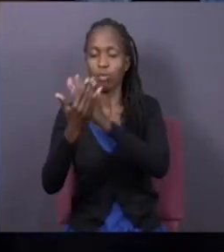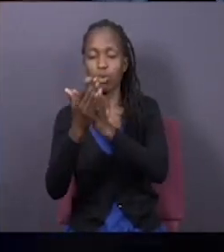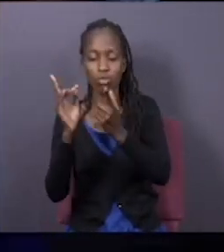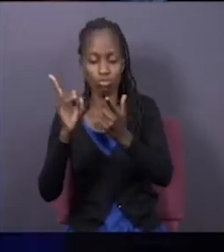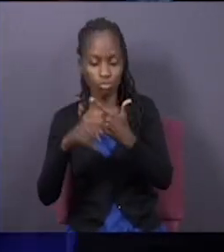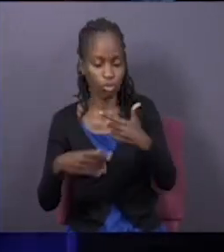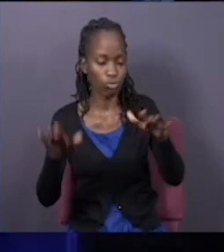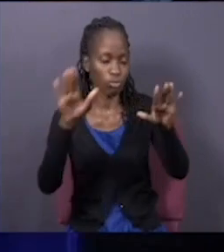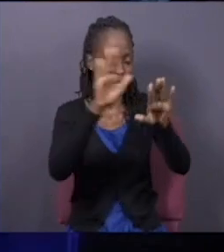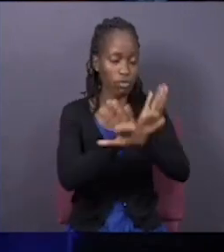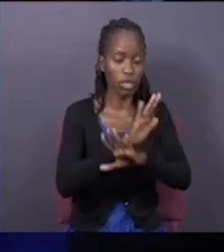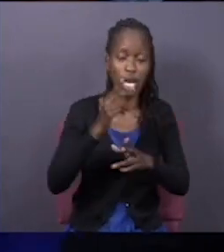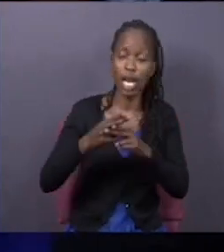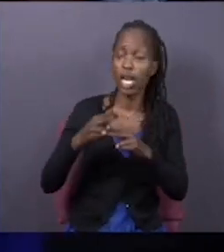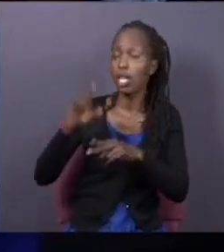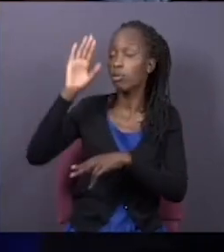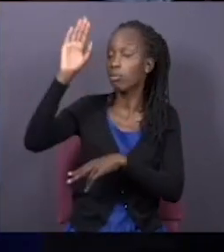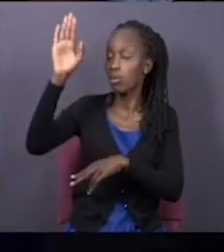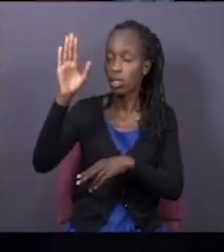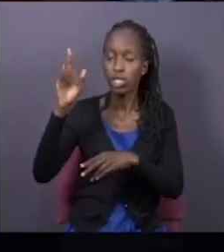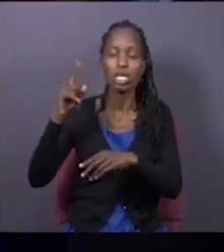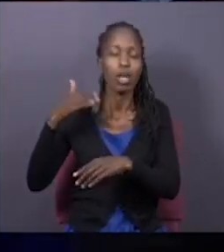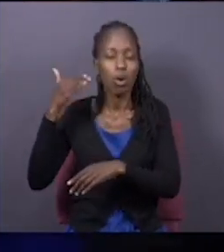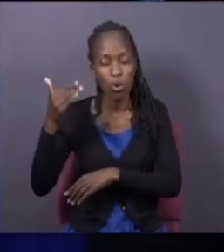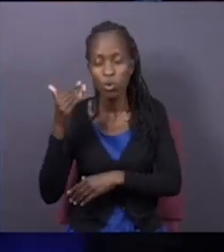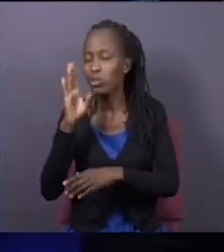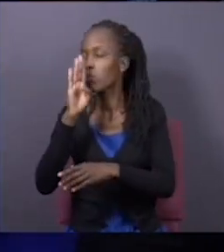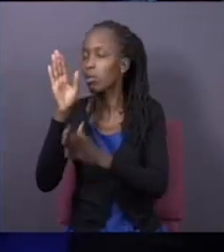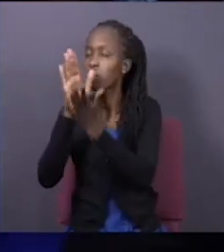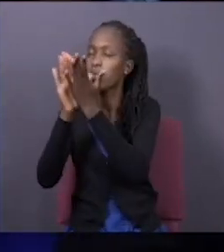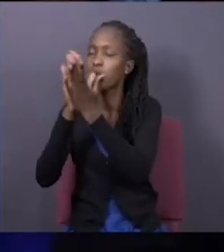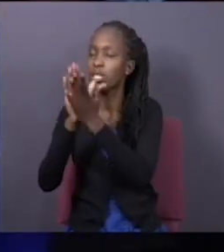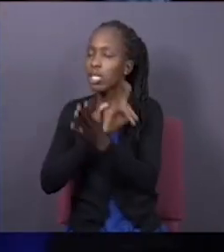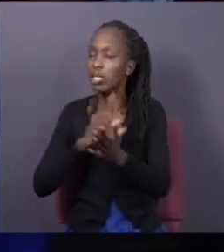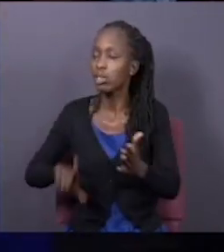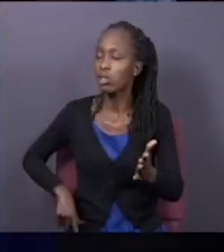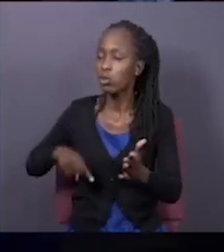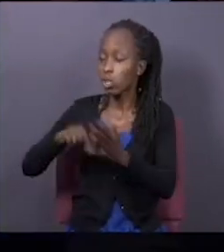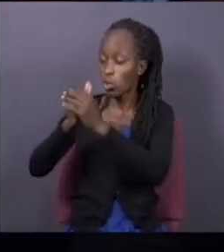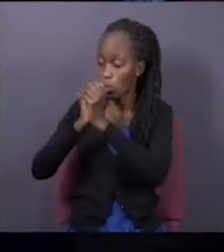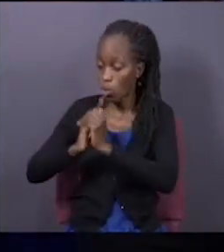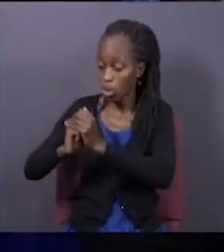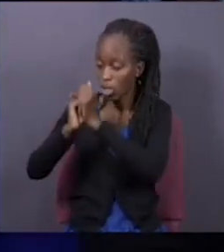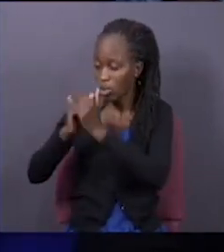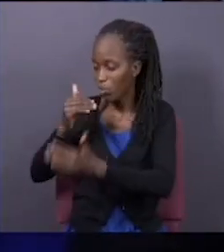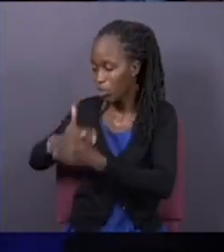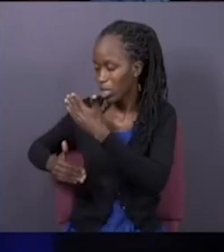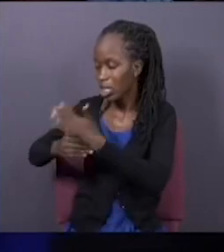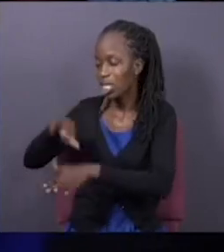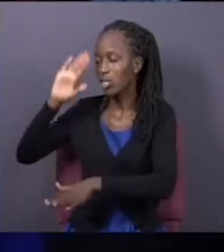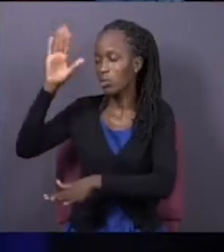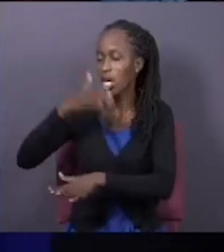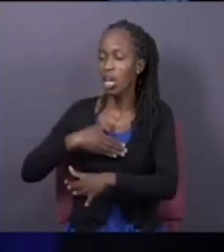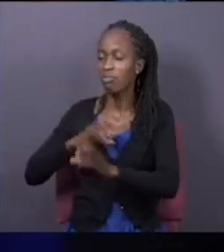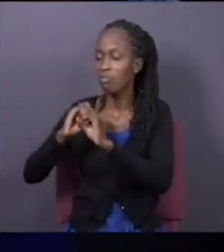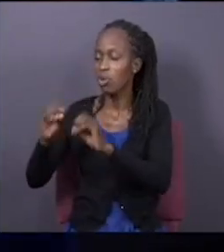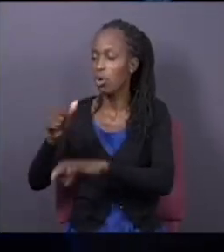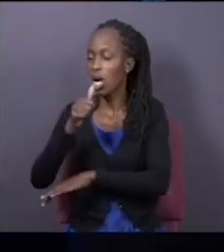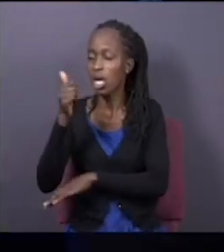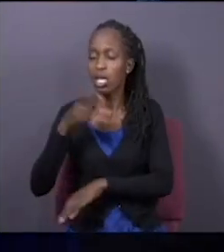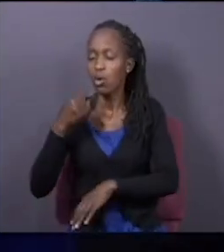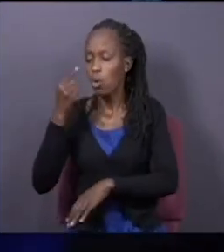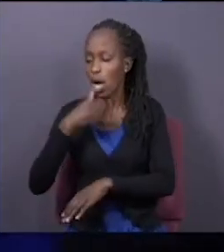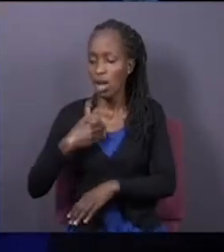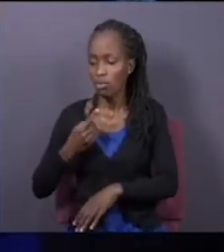the same, Your name is to be praised. We worship You. Besides You, there is none other. Whom have we